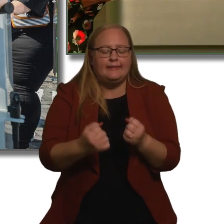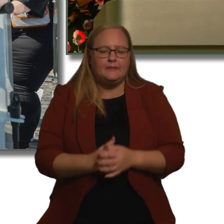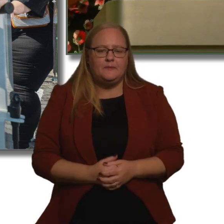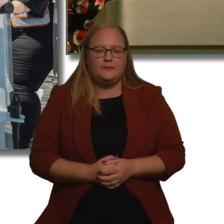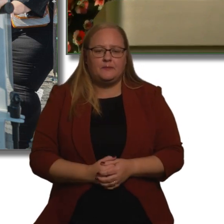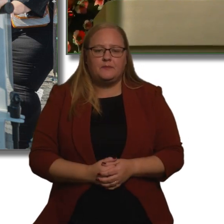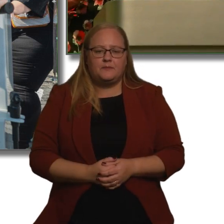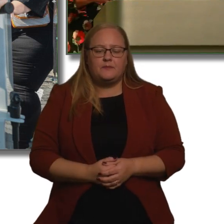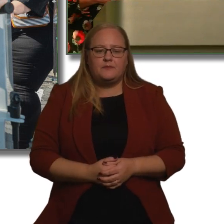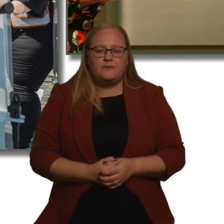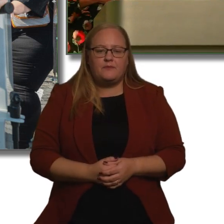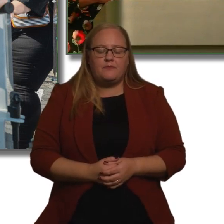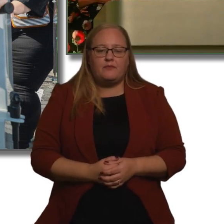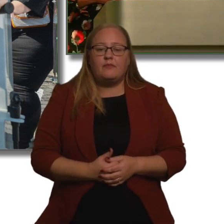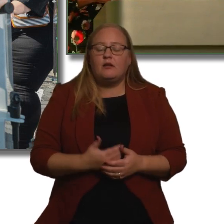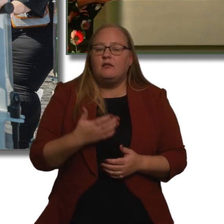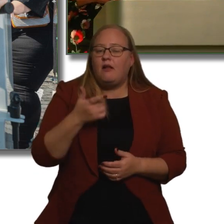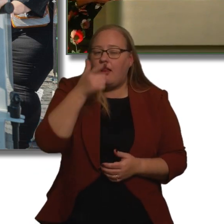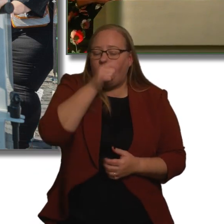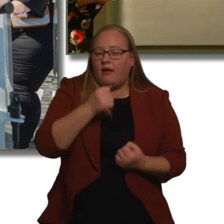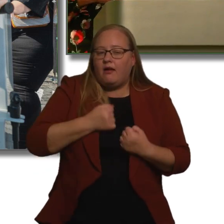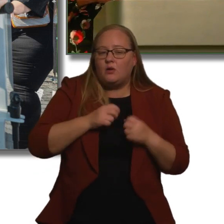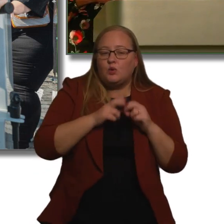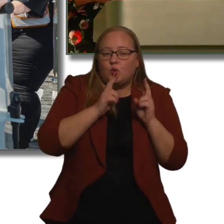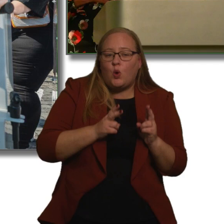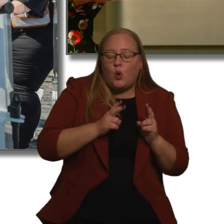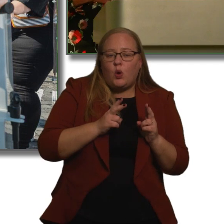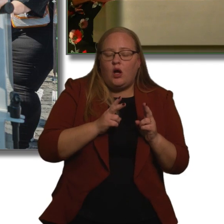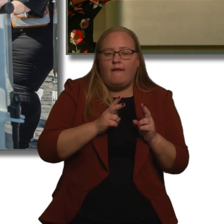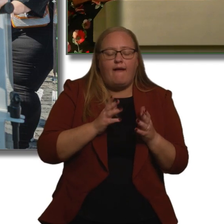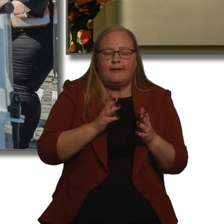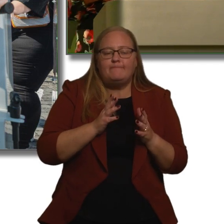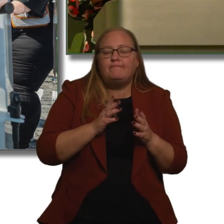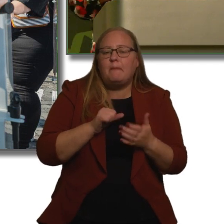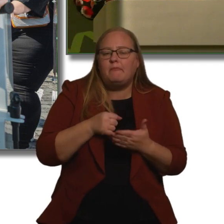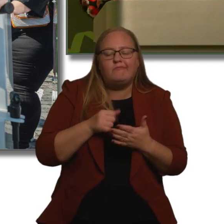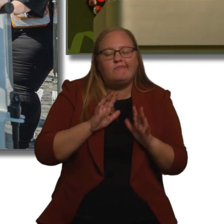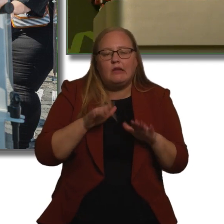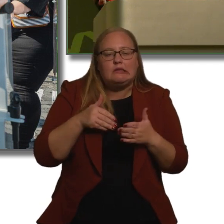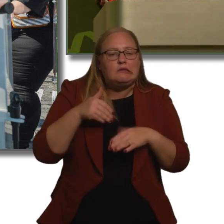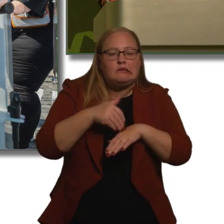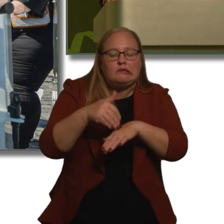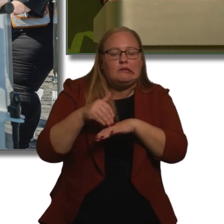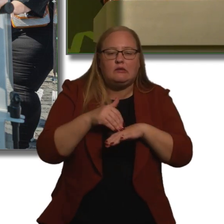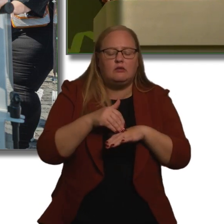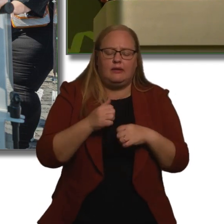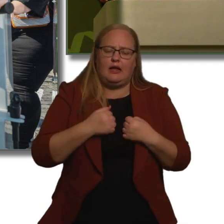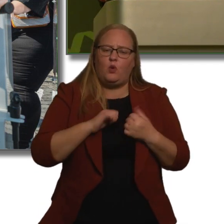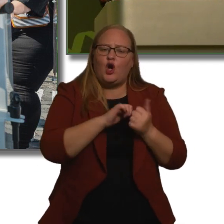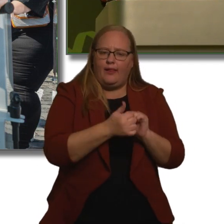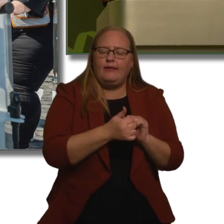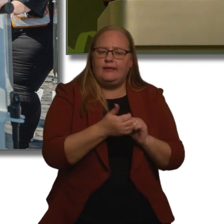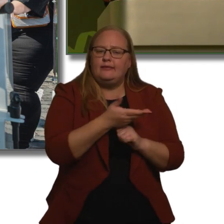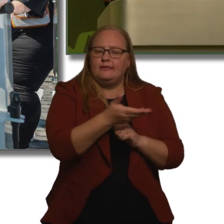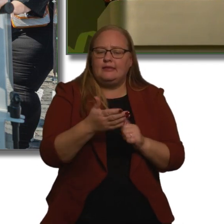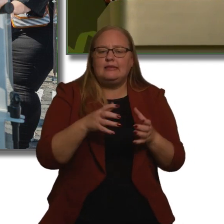Thankfully, disruption to our stores was minimal, and our colleagues and people teams stepped up to safeguard